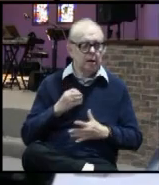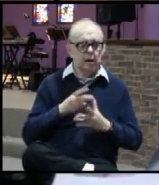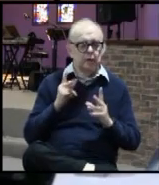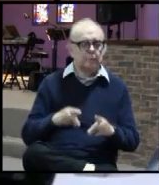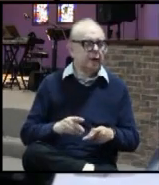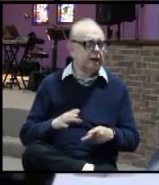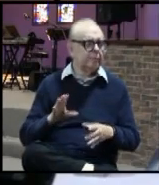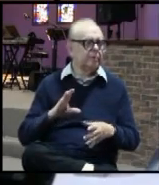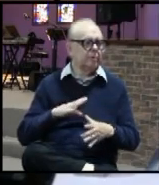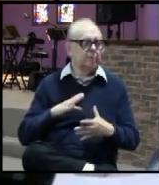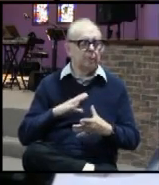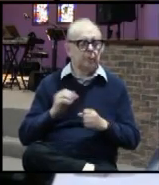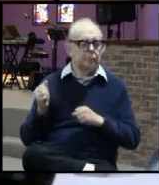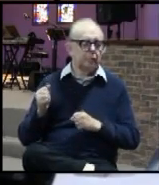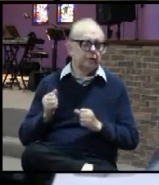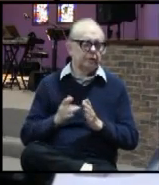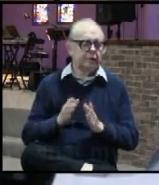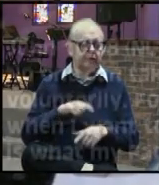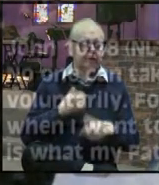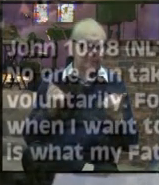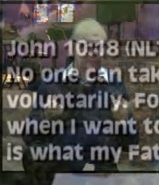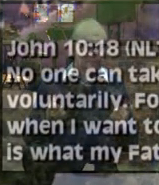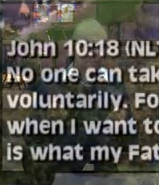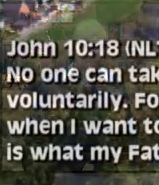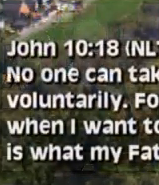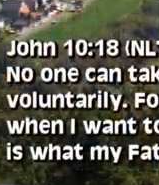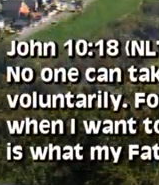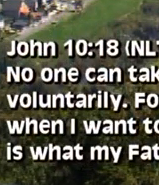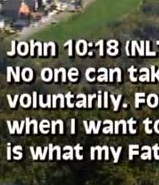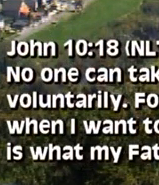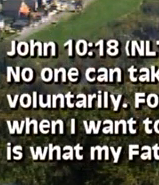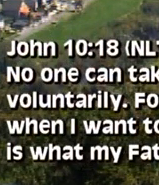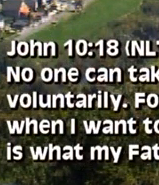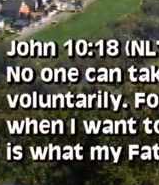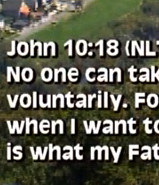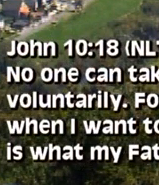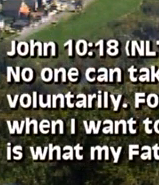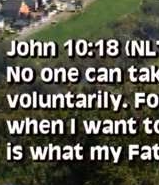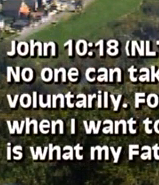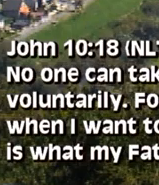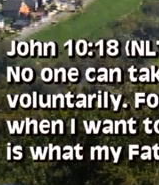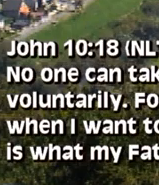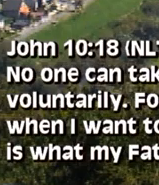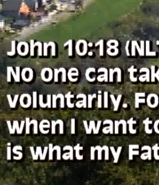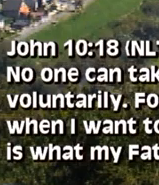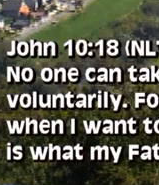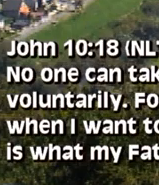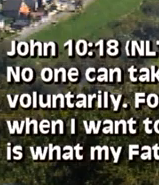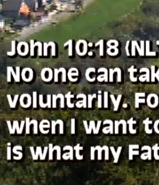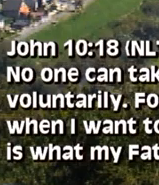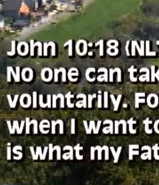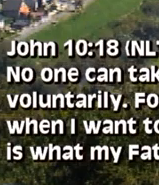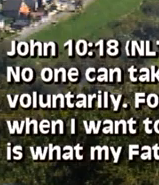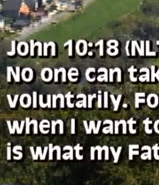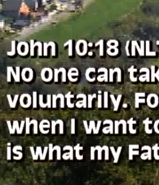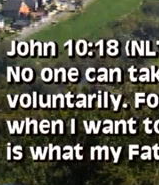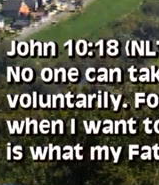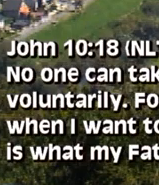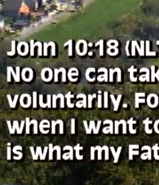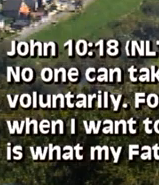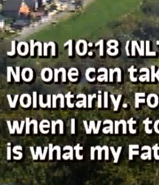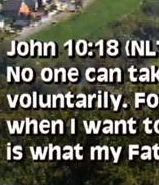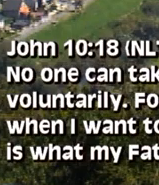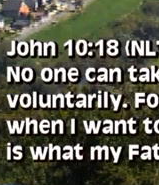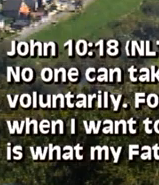go into John chapter 10, verse number 18, it says, no one can take my life from me. He says, I lay it